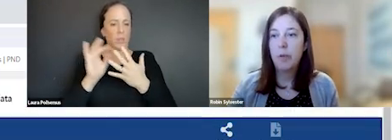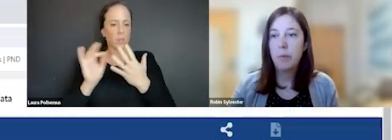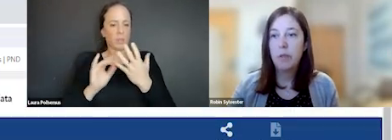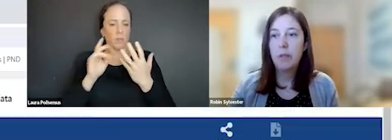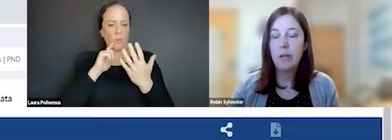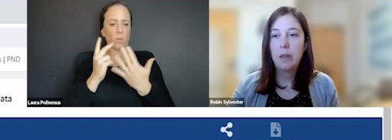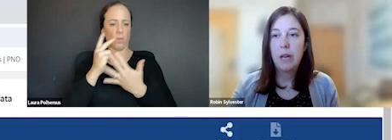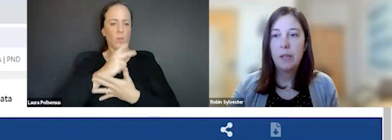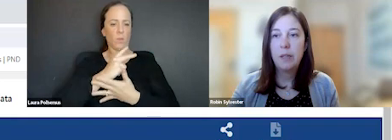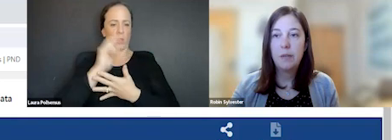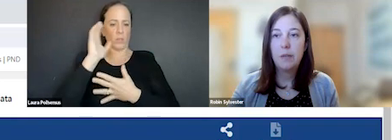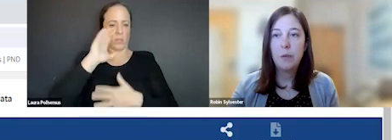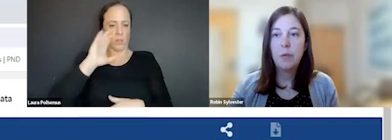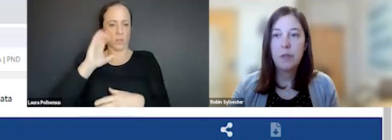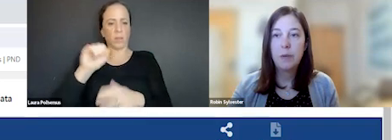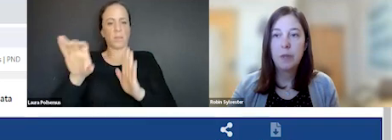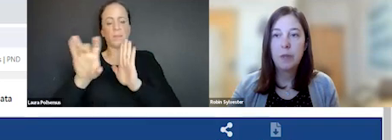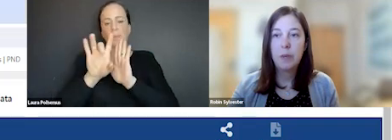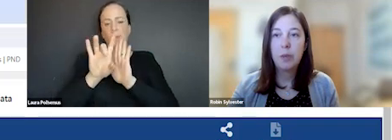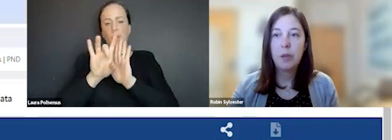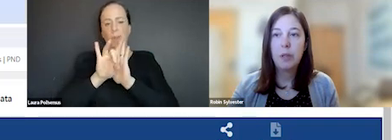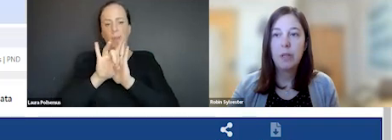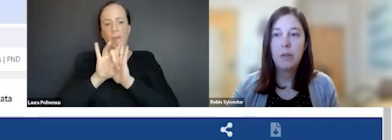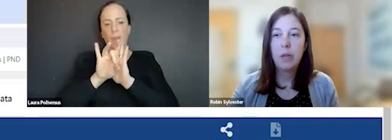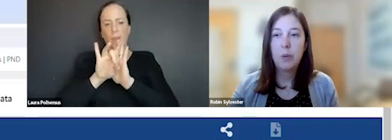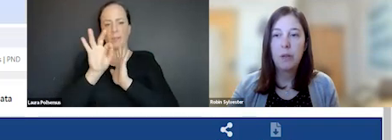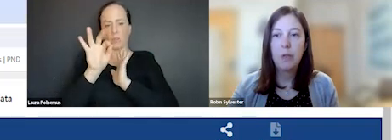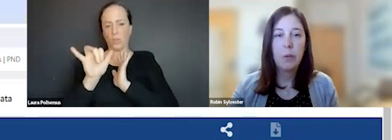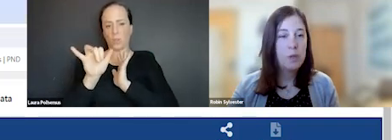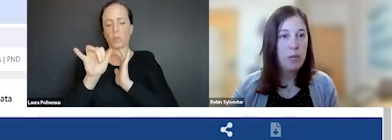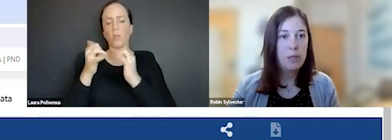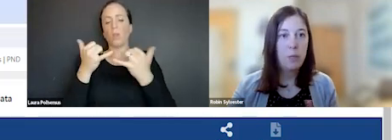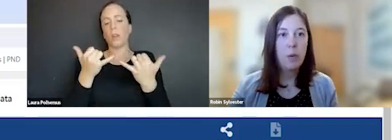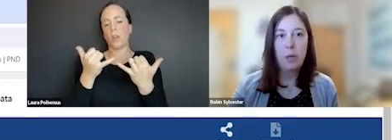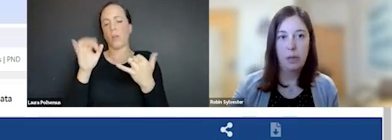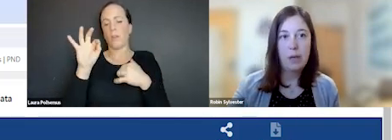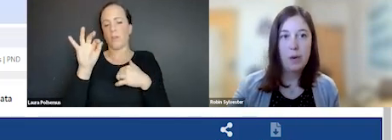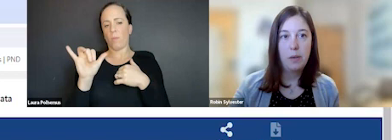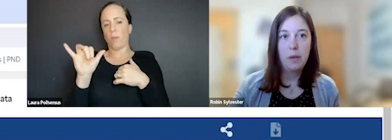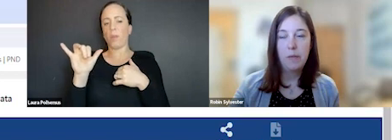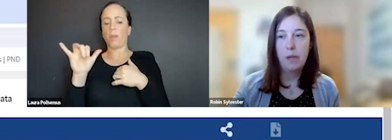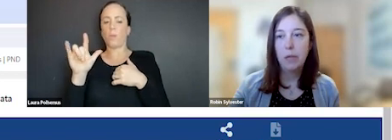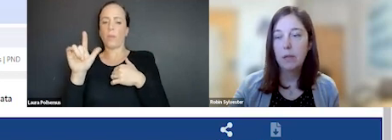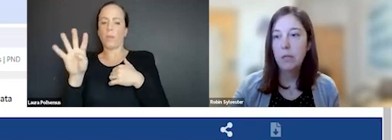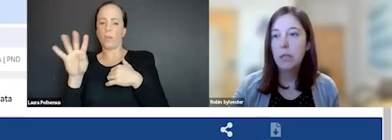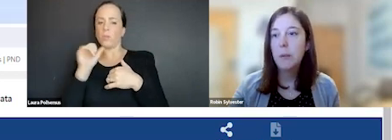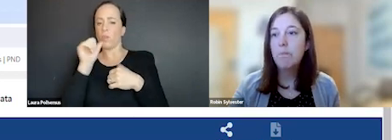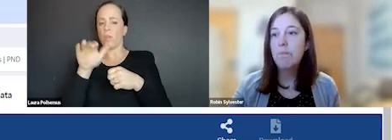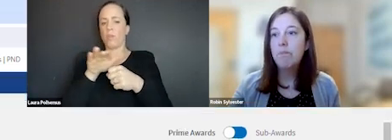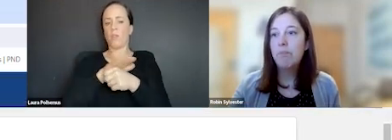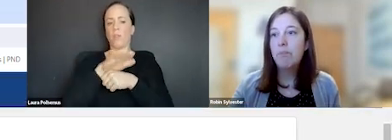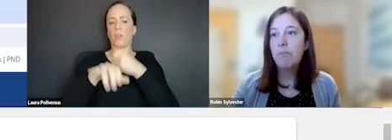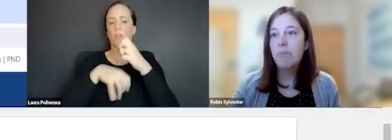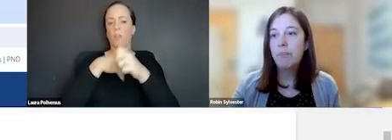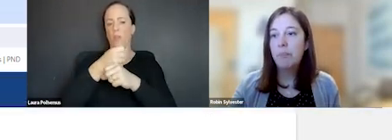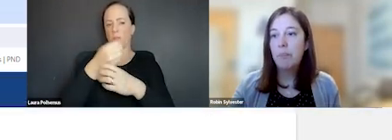I'm going to select the last full fiscal year. So we're currently in FY24, which means that won't be an entire year of funding.